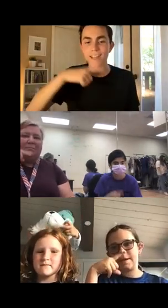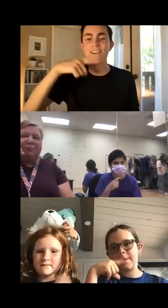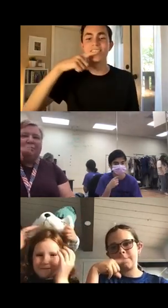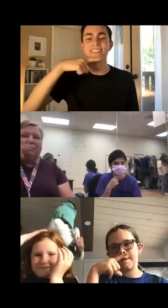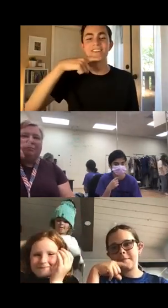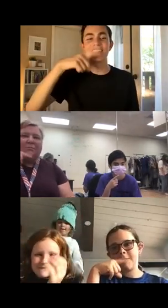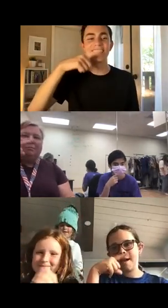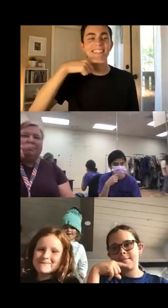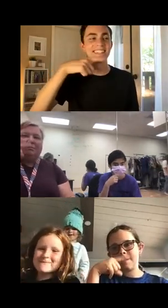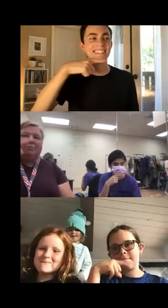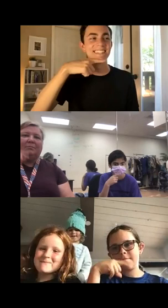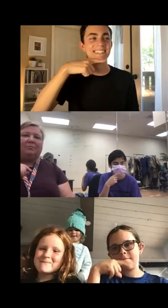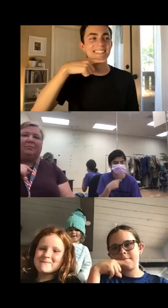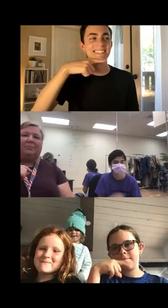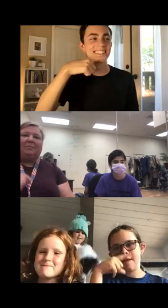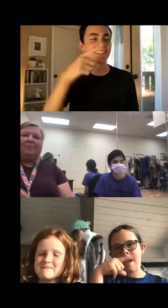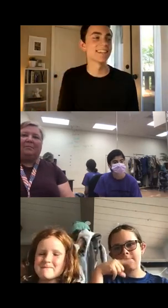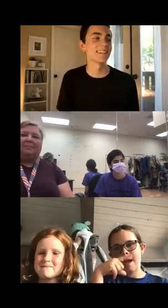goes hearing.